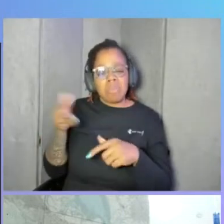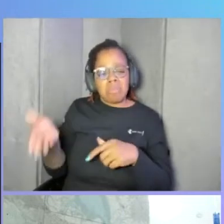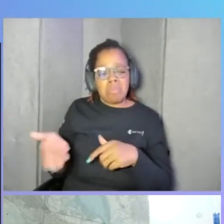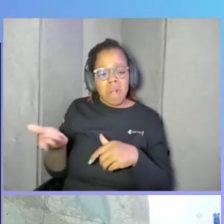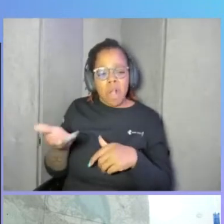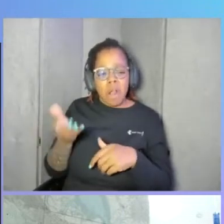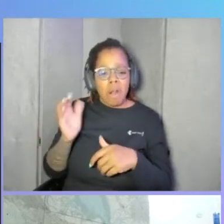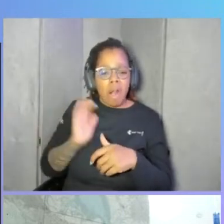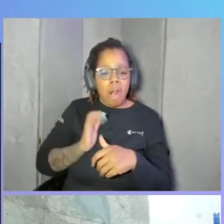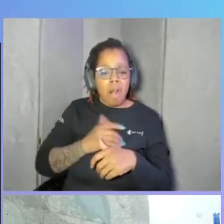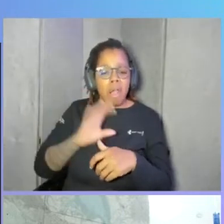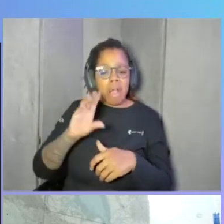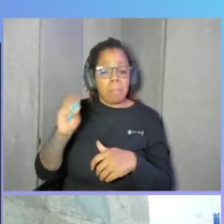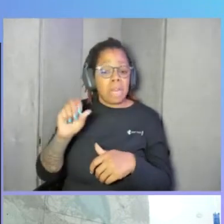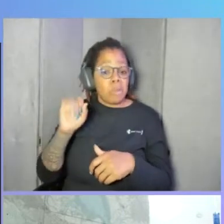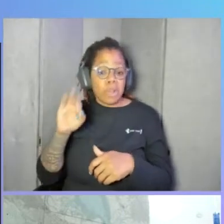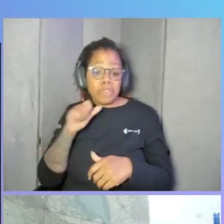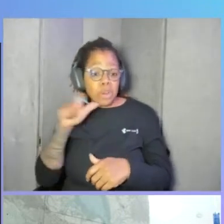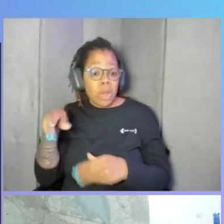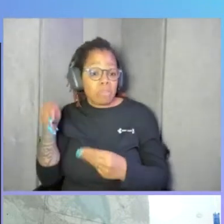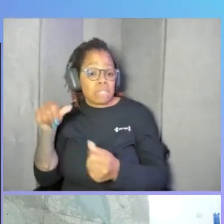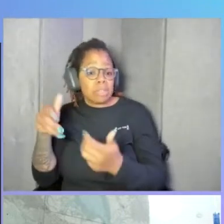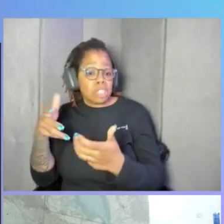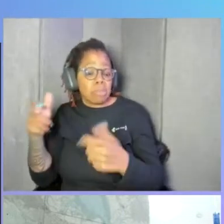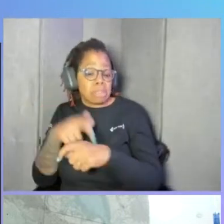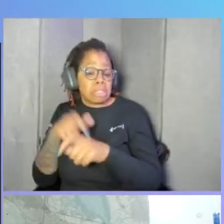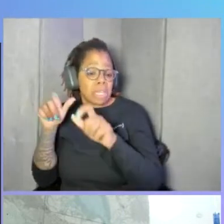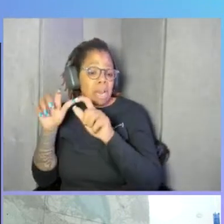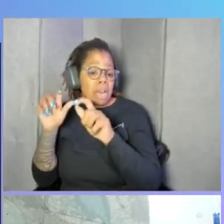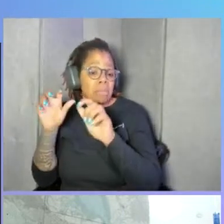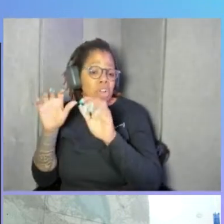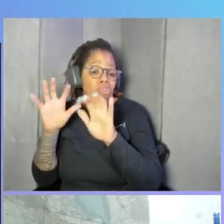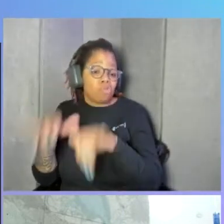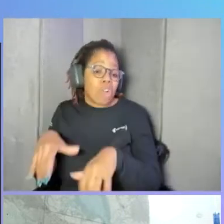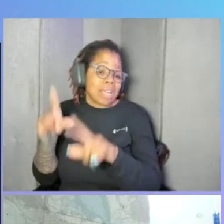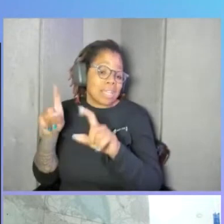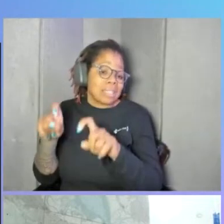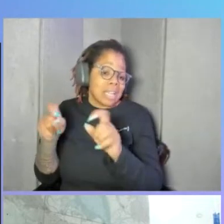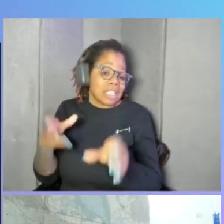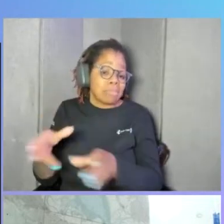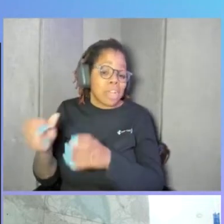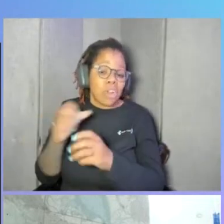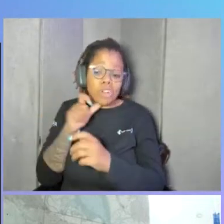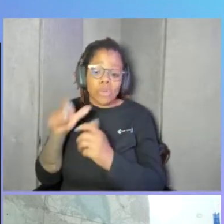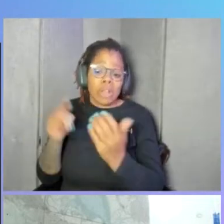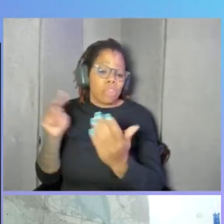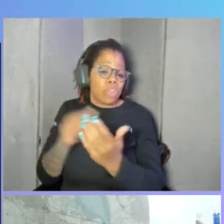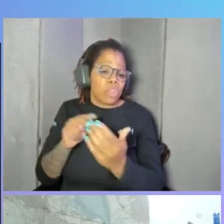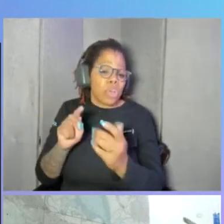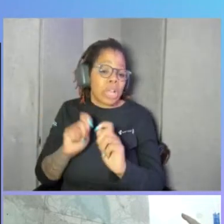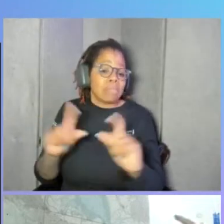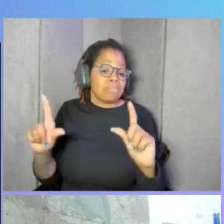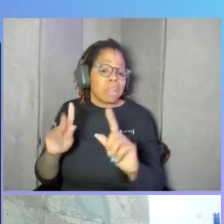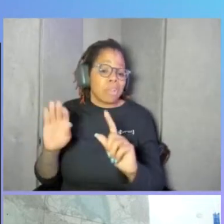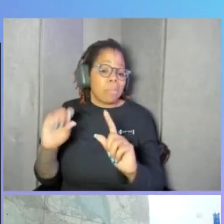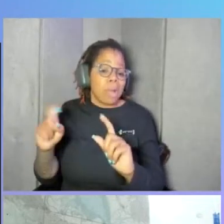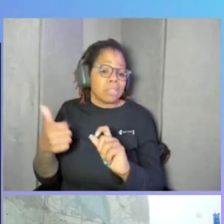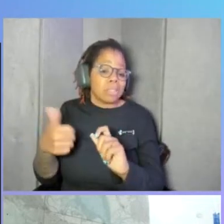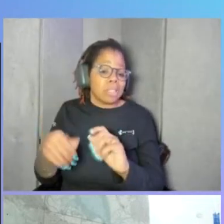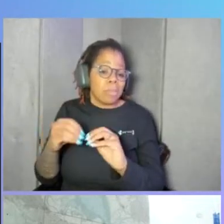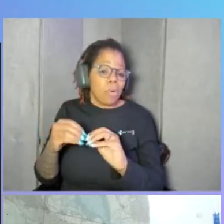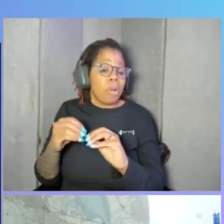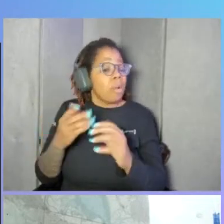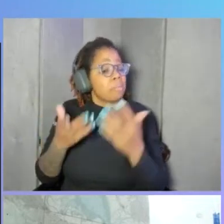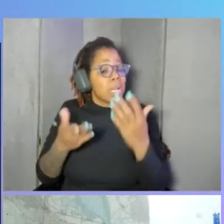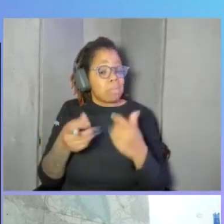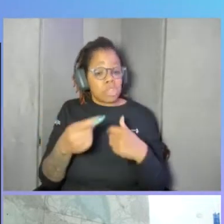you're not having to spend so much time writing test plans and not having to look at dialog boxes anymore, then you might